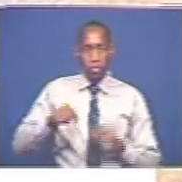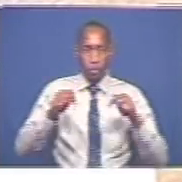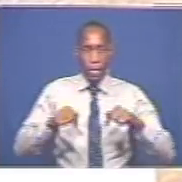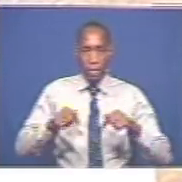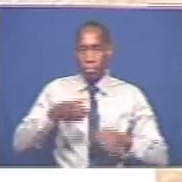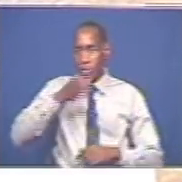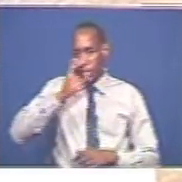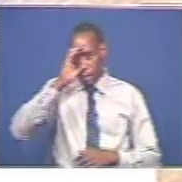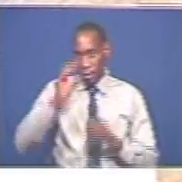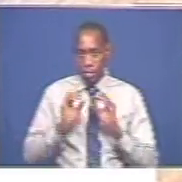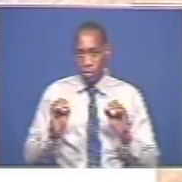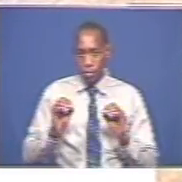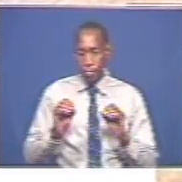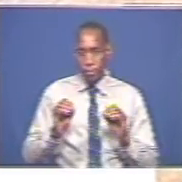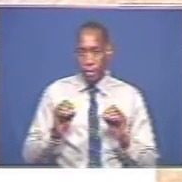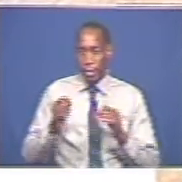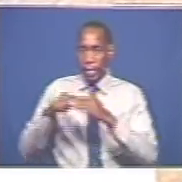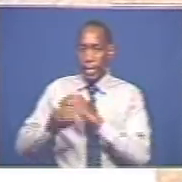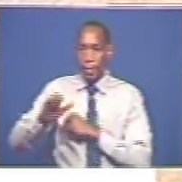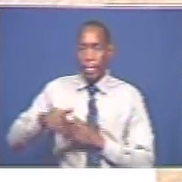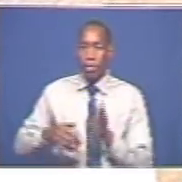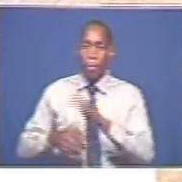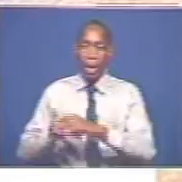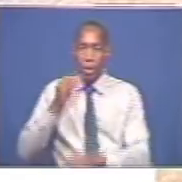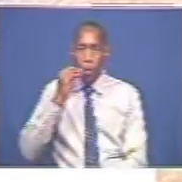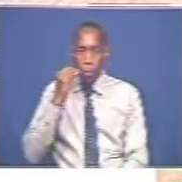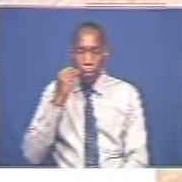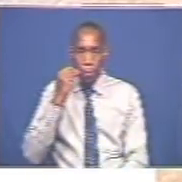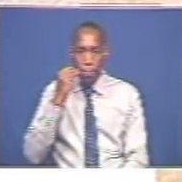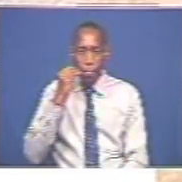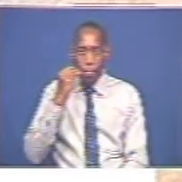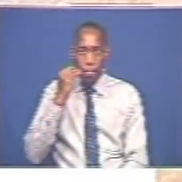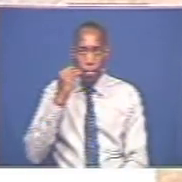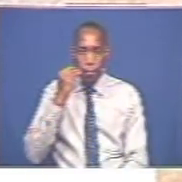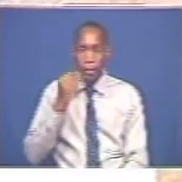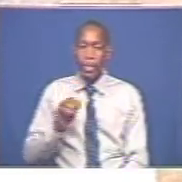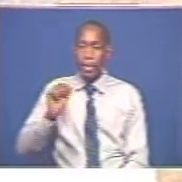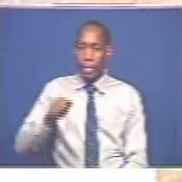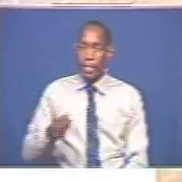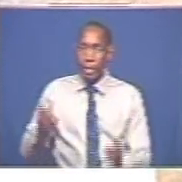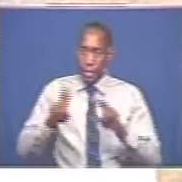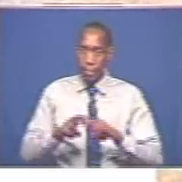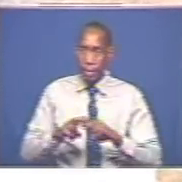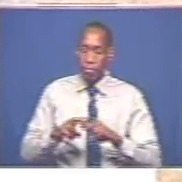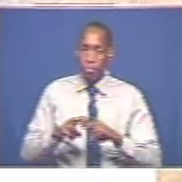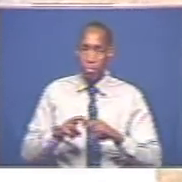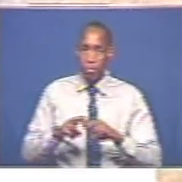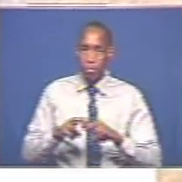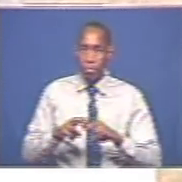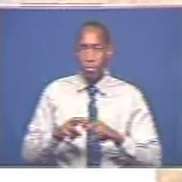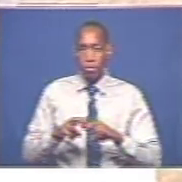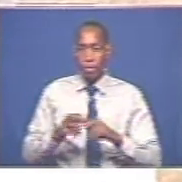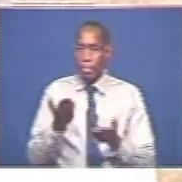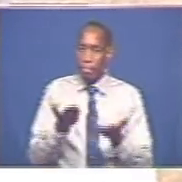I would take a matatu back home. And that day would have gone like that. So it happened. If you'd followed through a day,